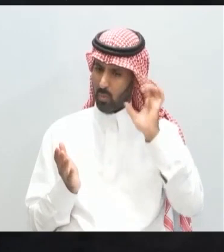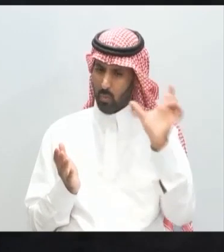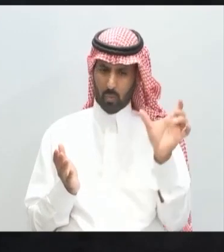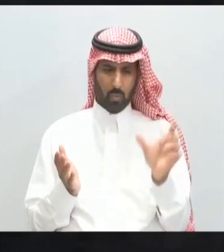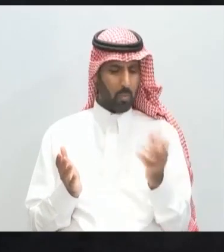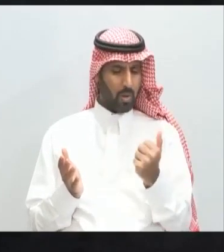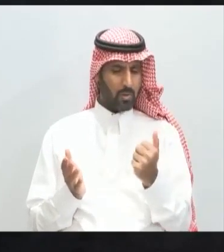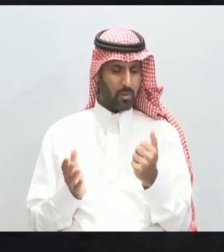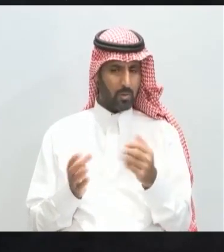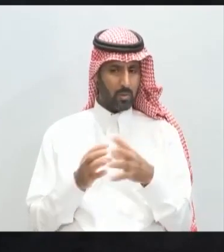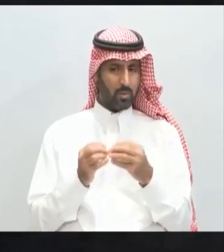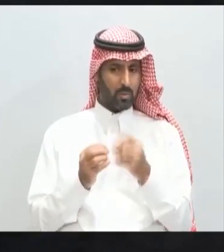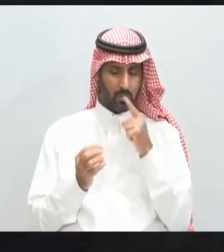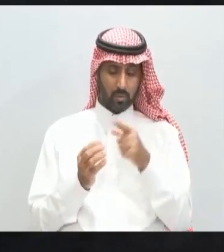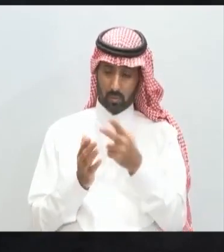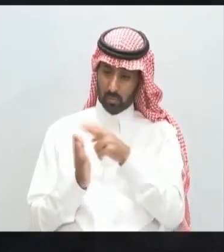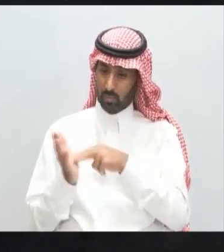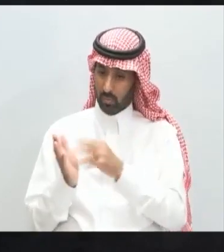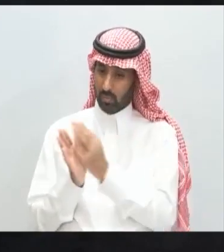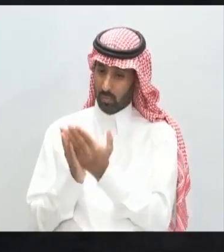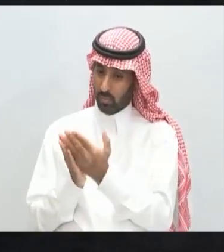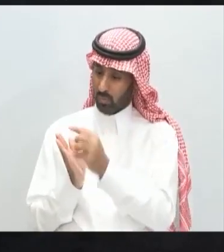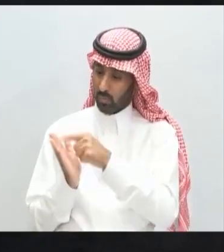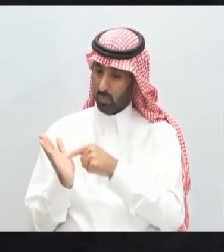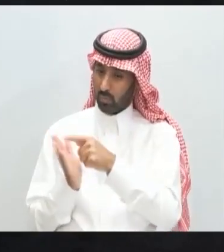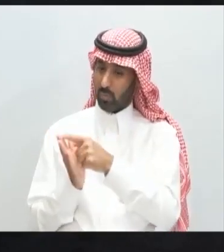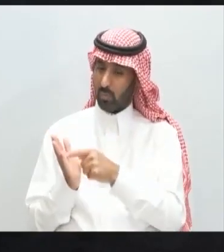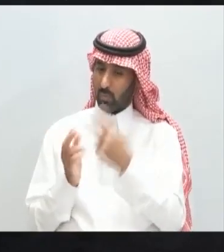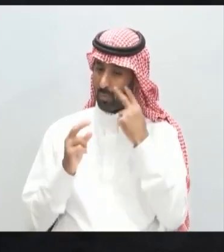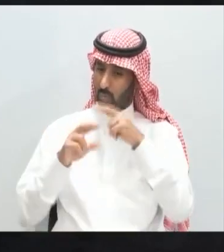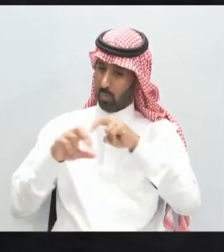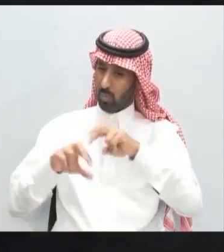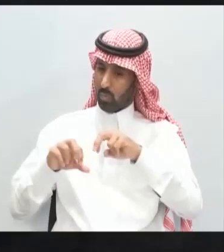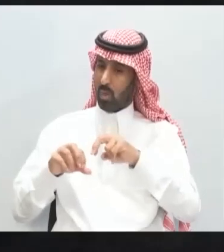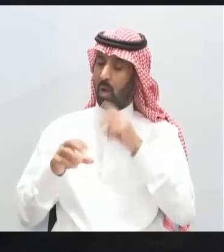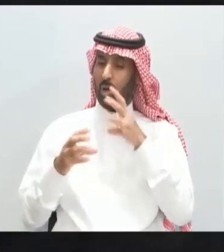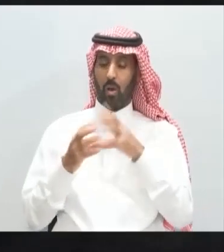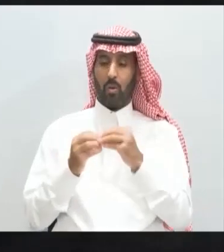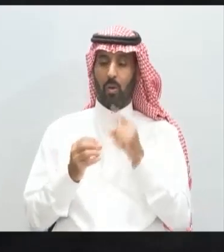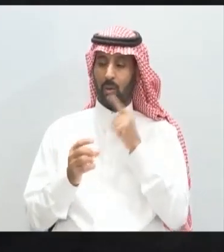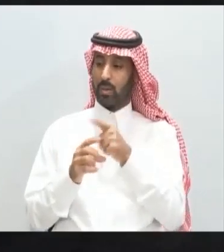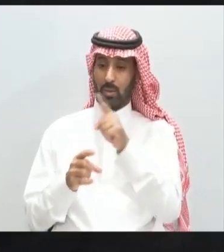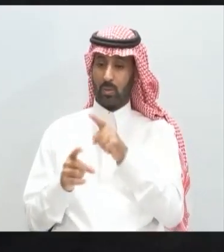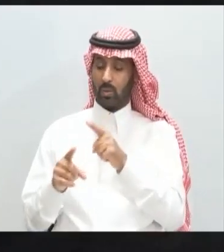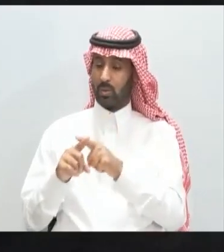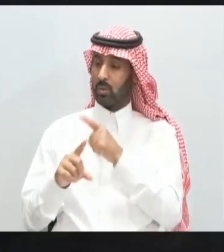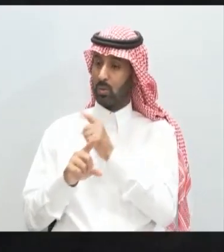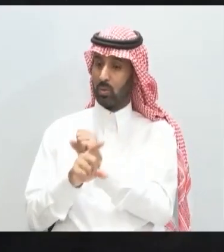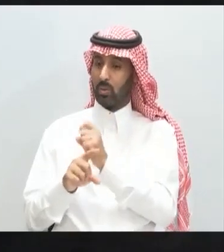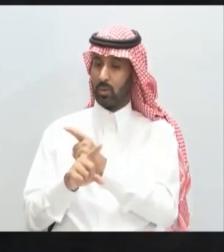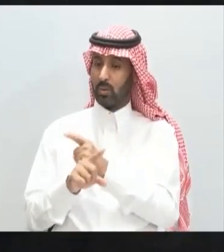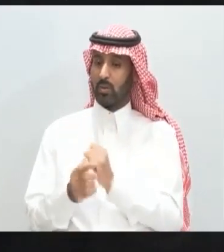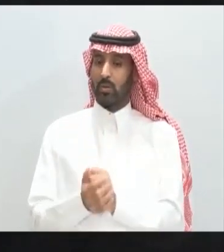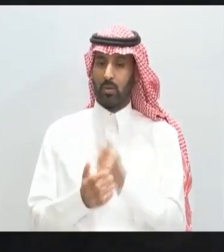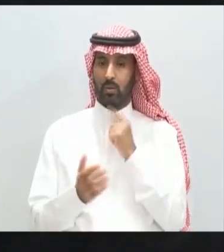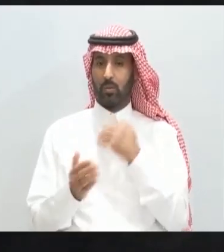don't understand from the book, always look it up in the dictionary or just ask your teacher. And with that, we reach the end of this lesson.